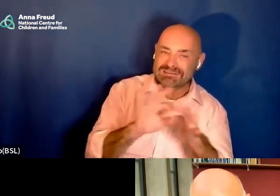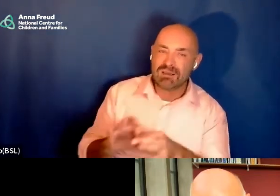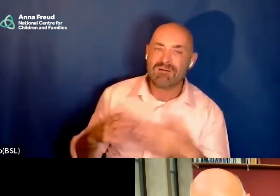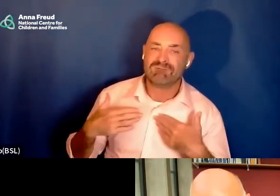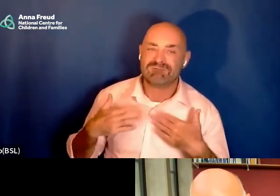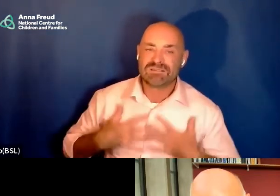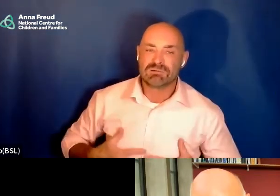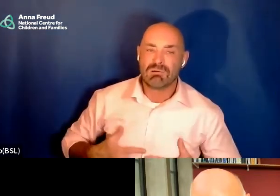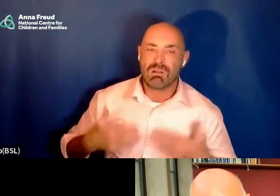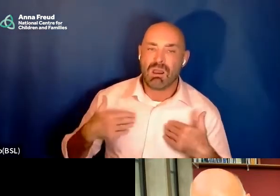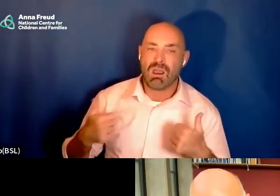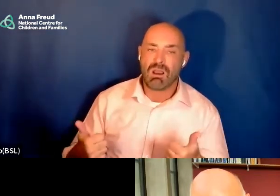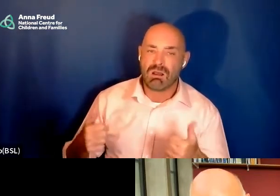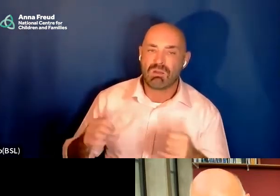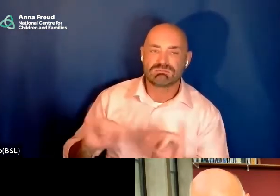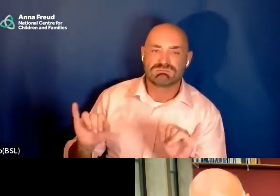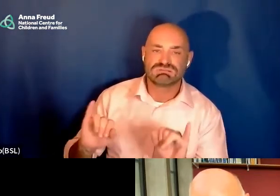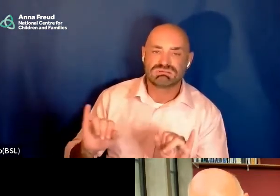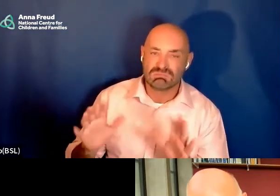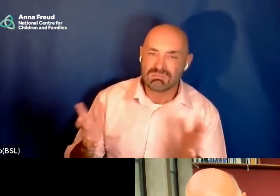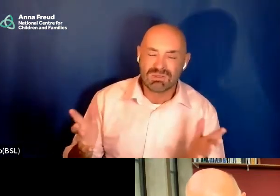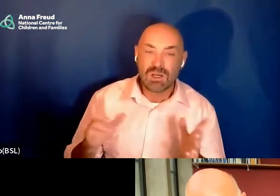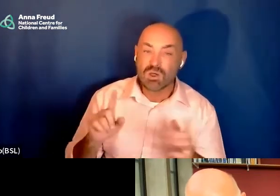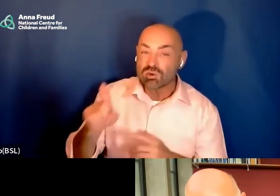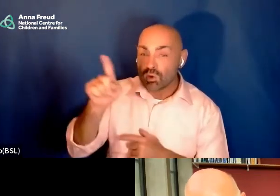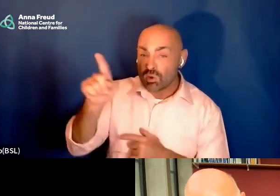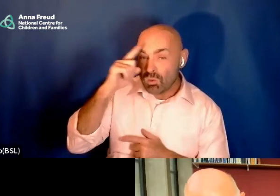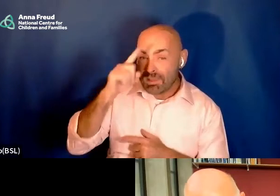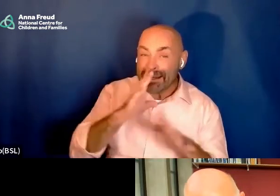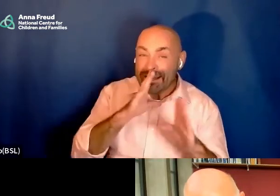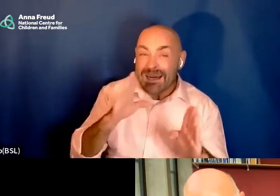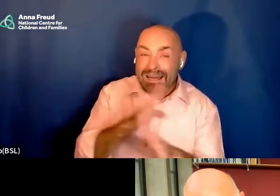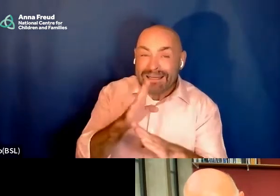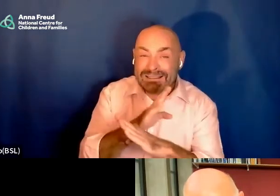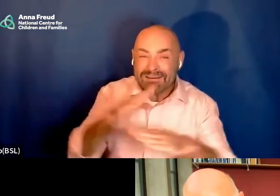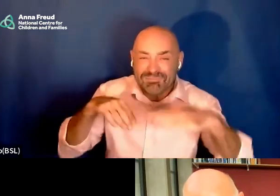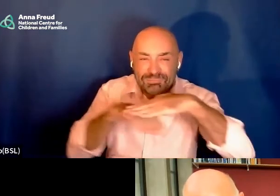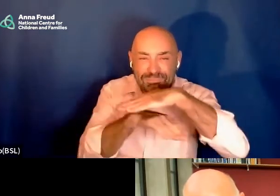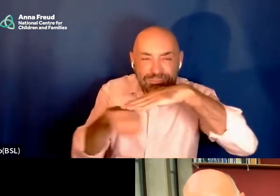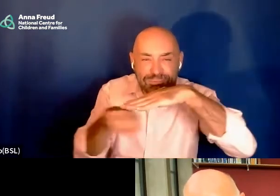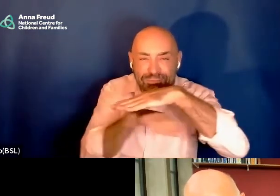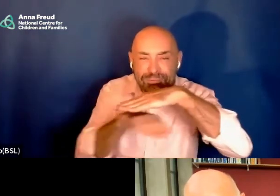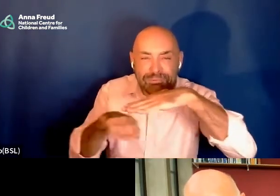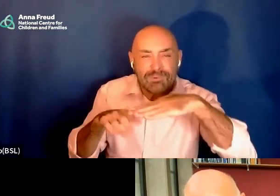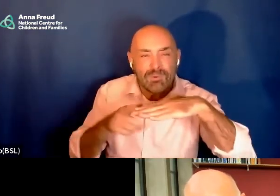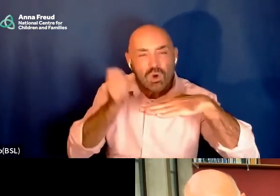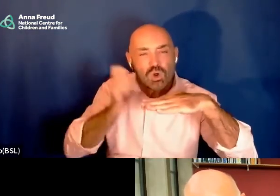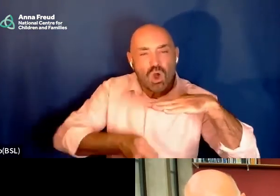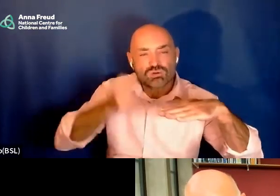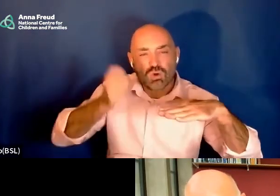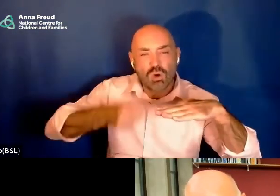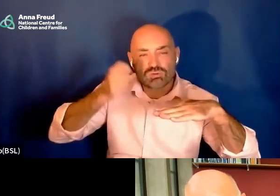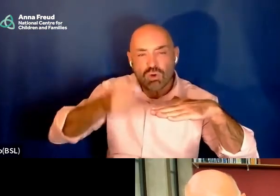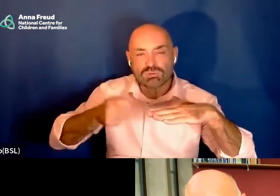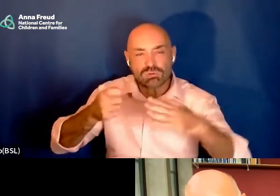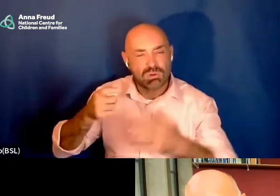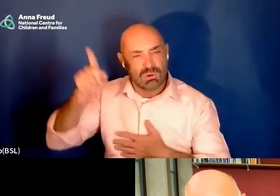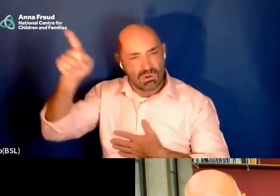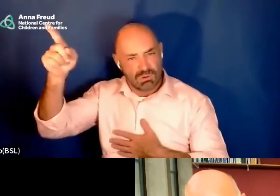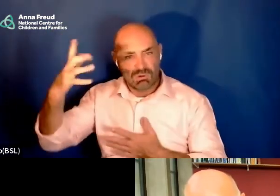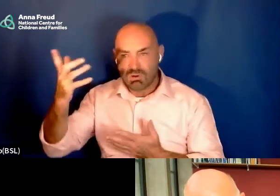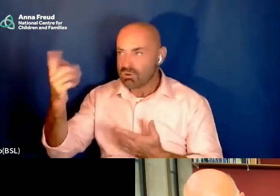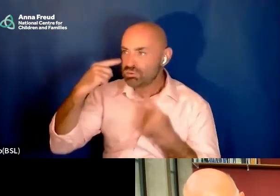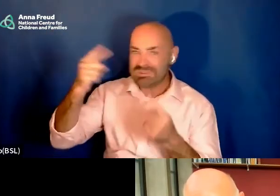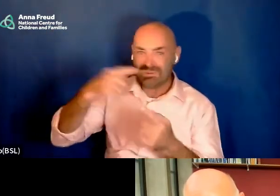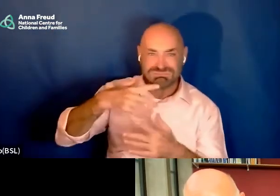if we can make what are currently sometimes hidden costs of inaction very visible, and the huge toll this is